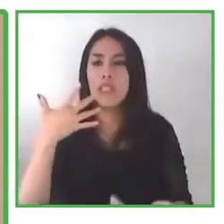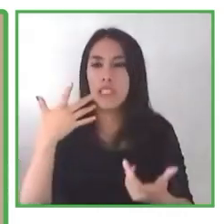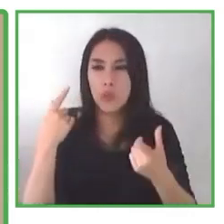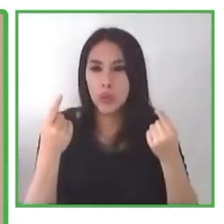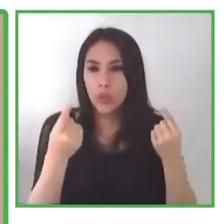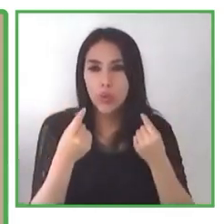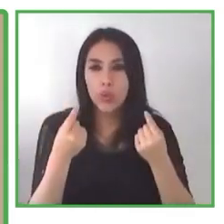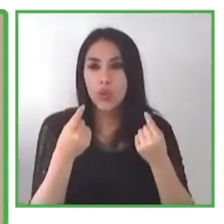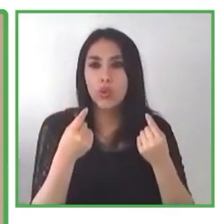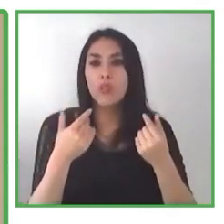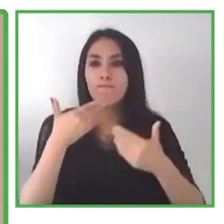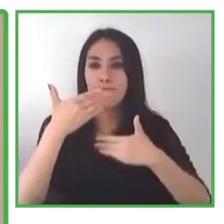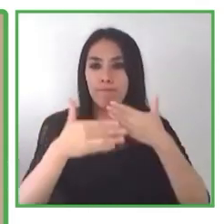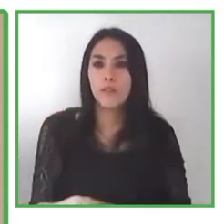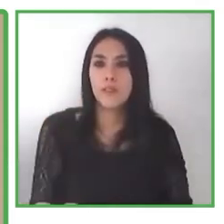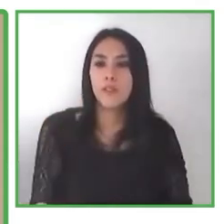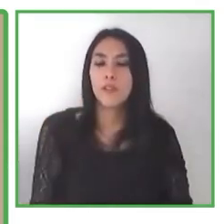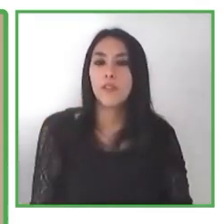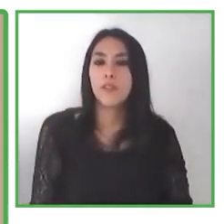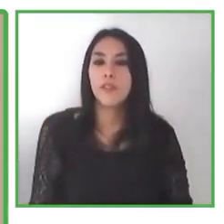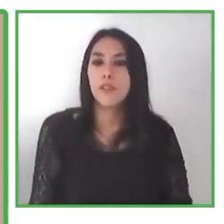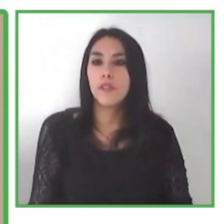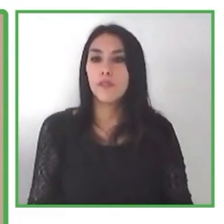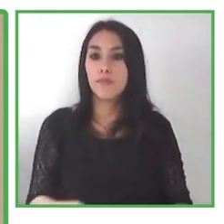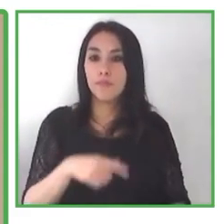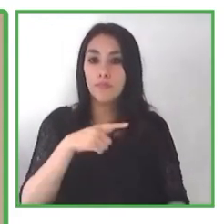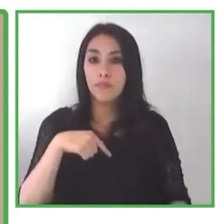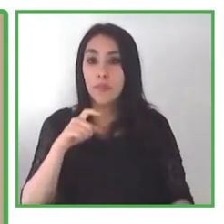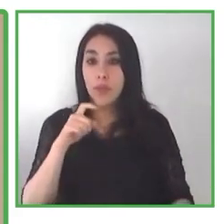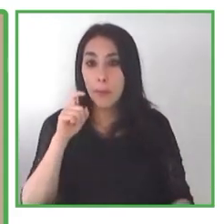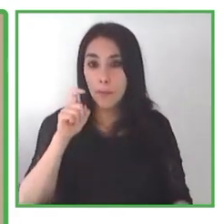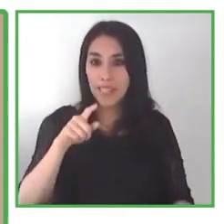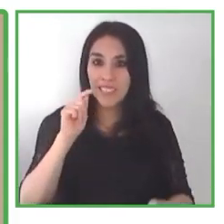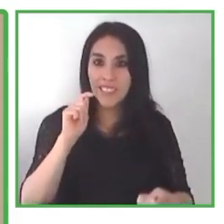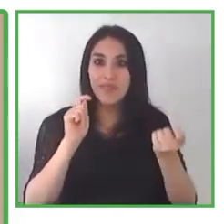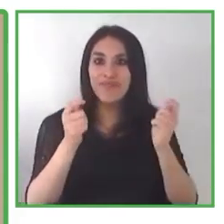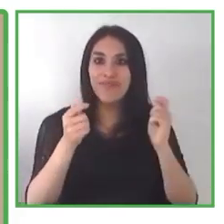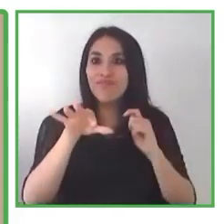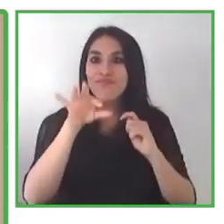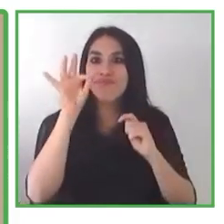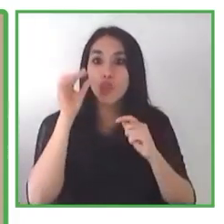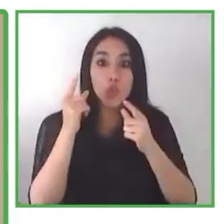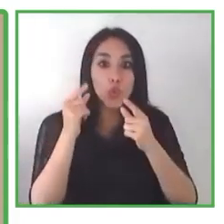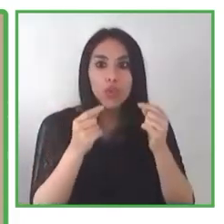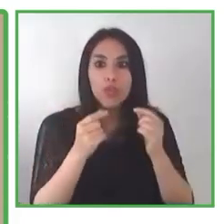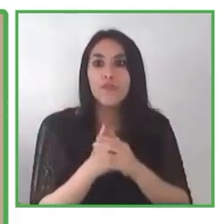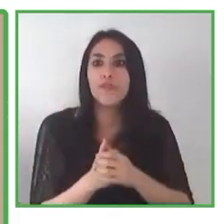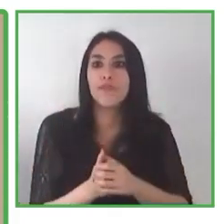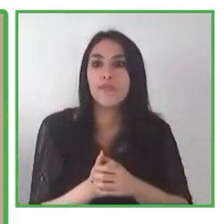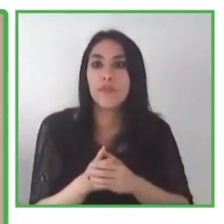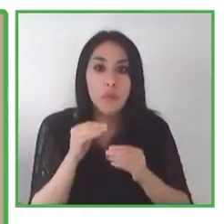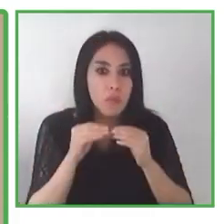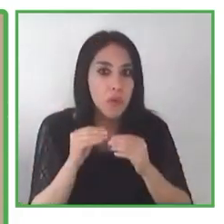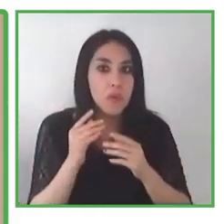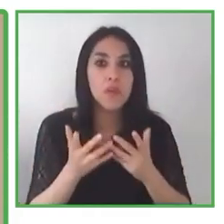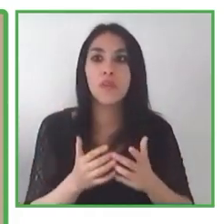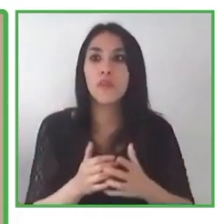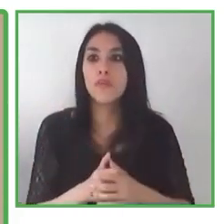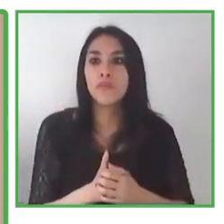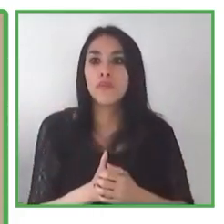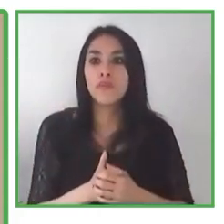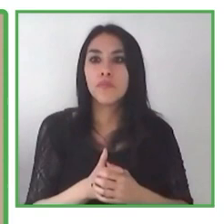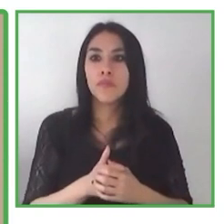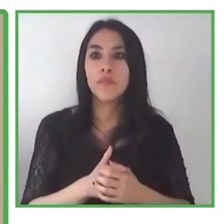needs. And we need to adapt and to find solutions to problems and solutions in life that people without disabilities do